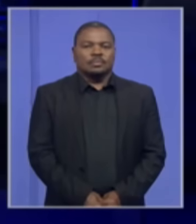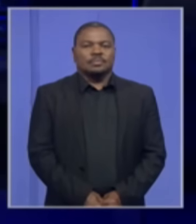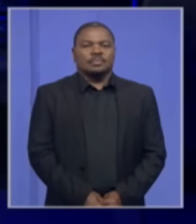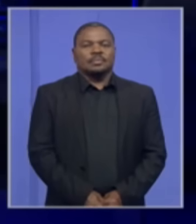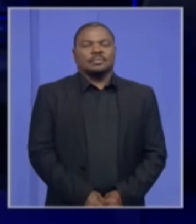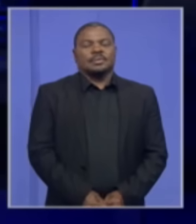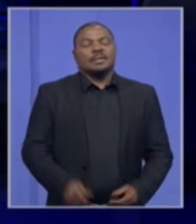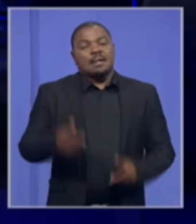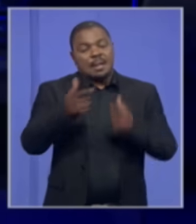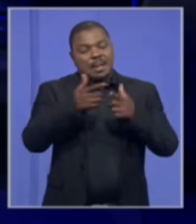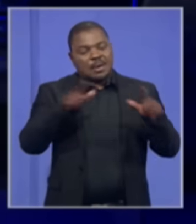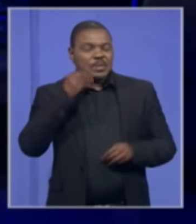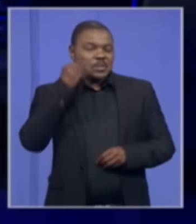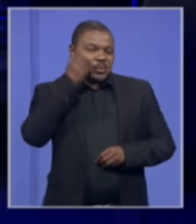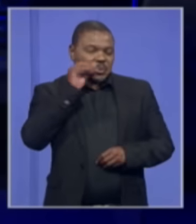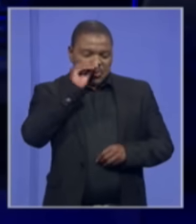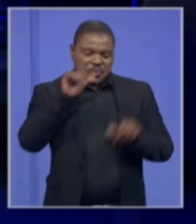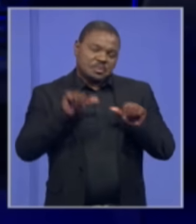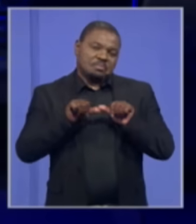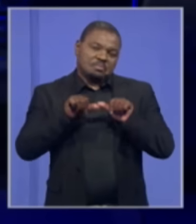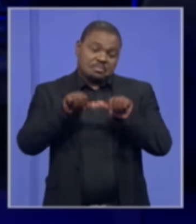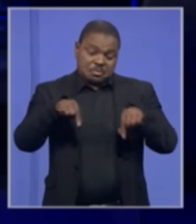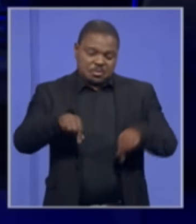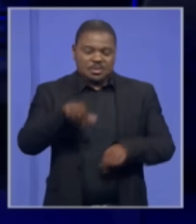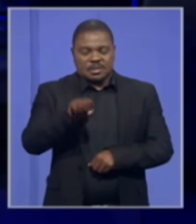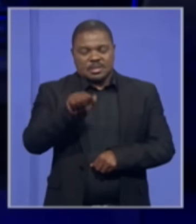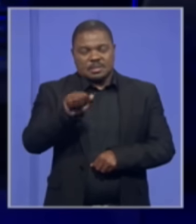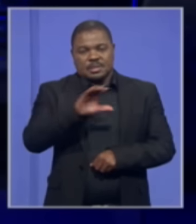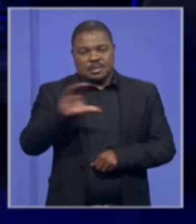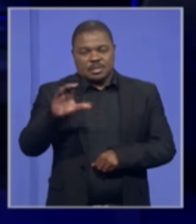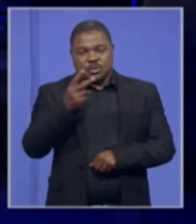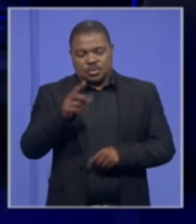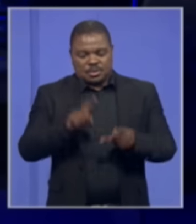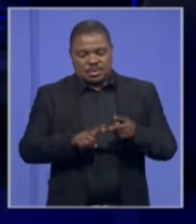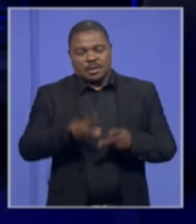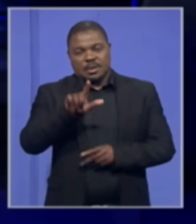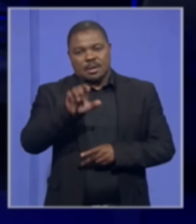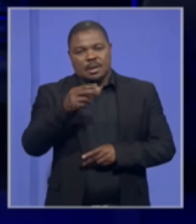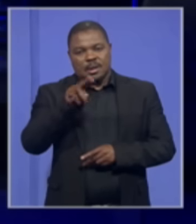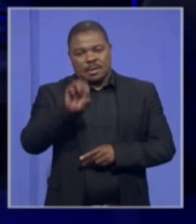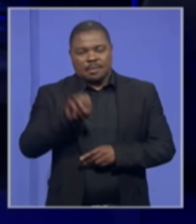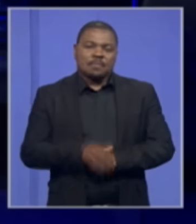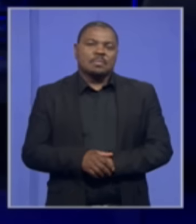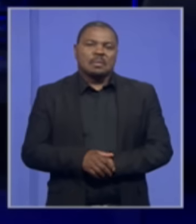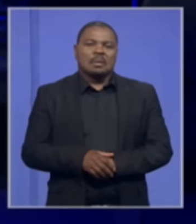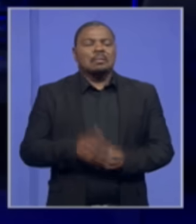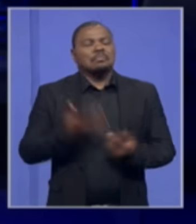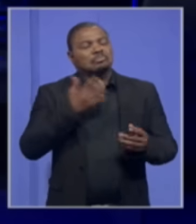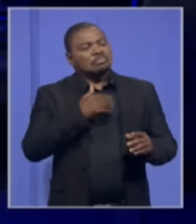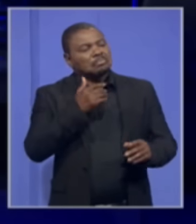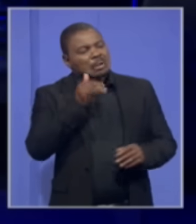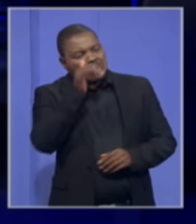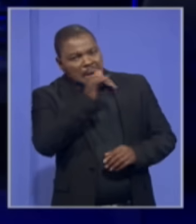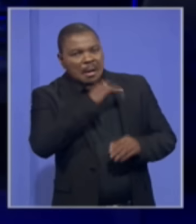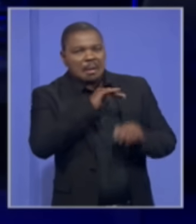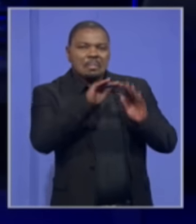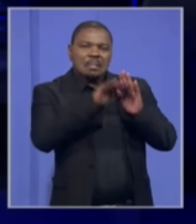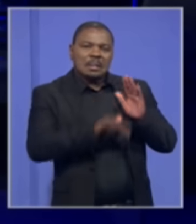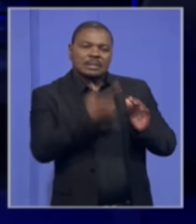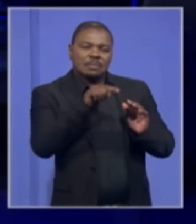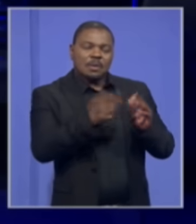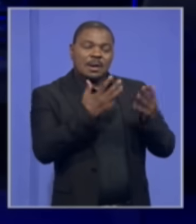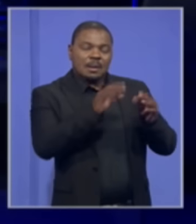Ditaba ka puo ya marena ya Sesotho di tswela pele ho SABC 2 le le hae. Ditlolo tsa molao di theohile ka diperesente tse 7.9 ha dipolao